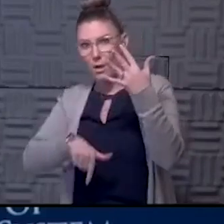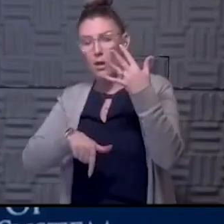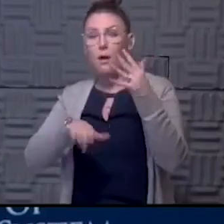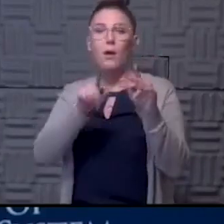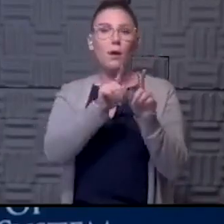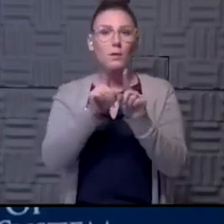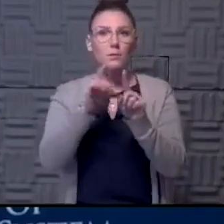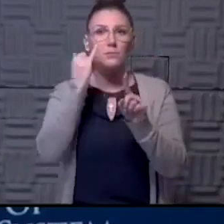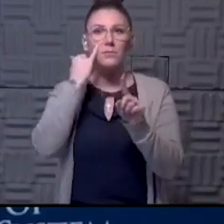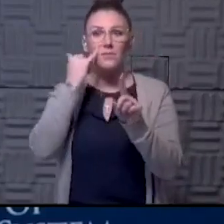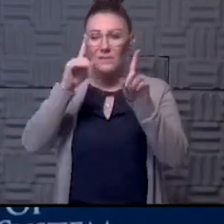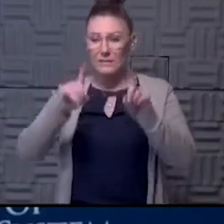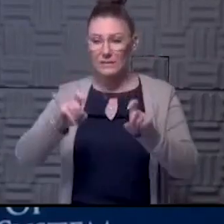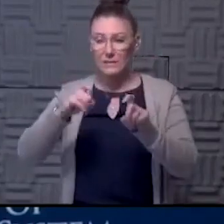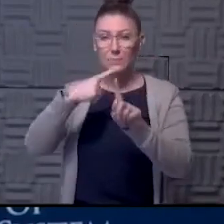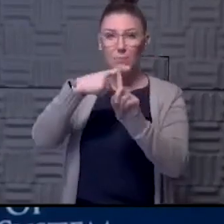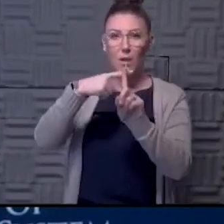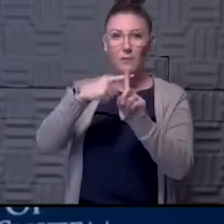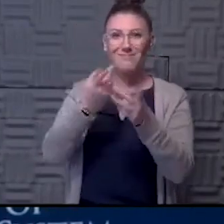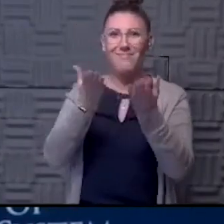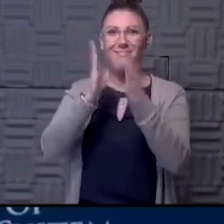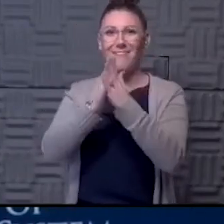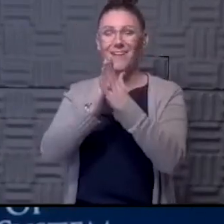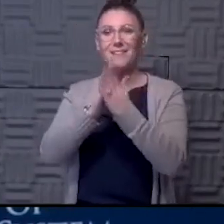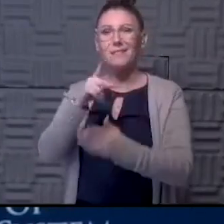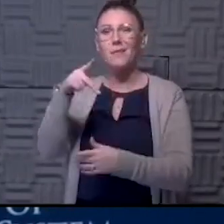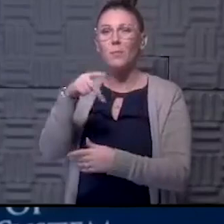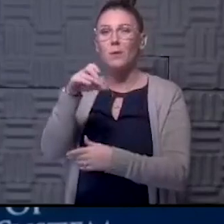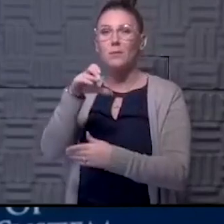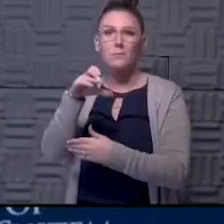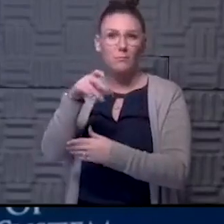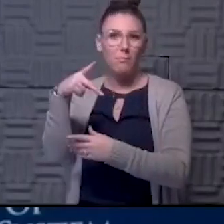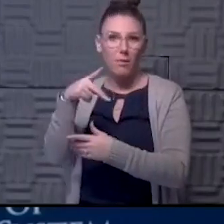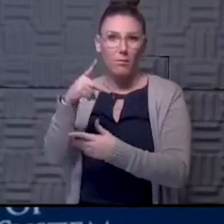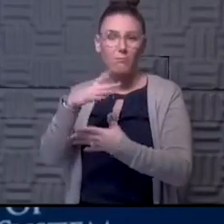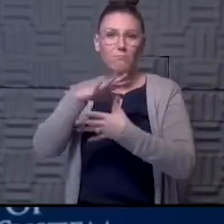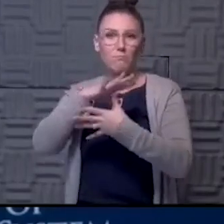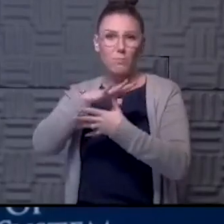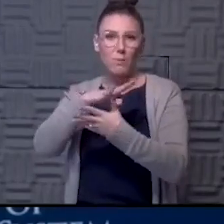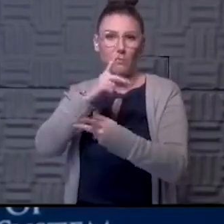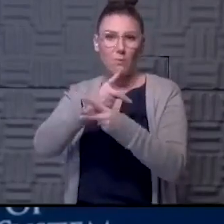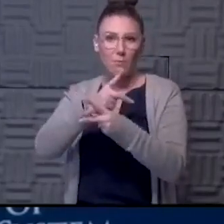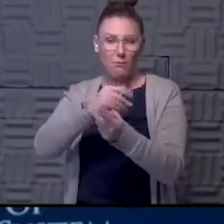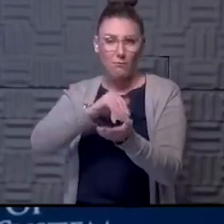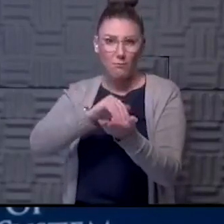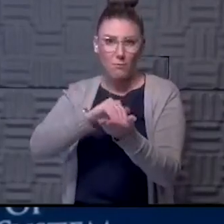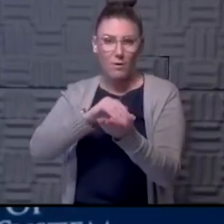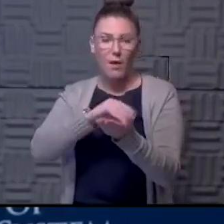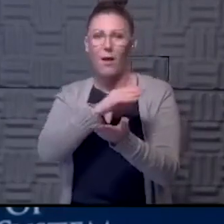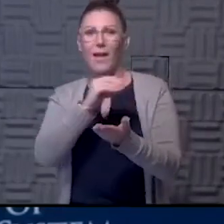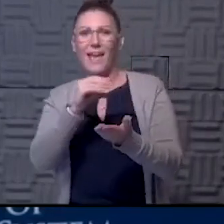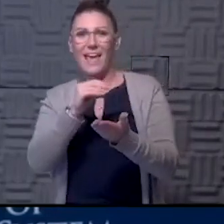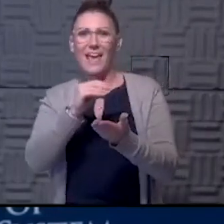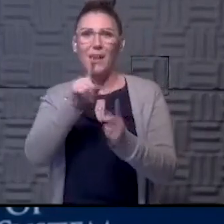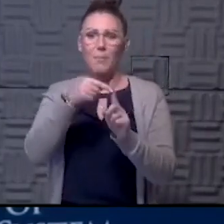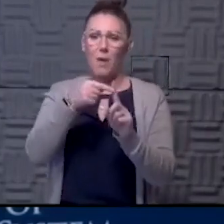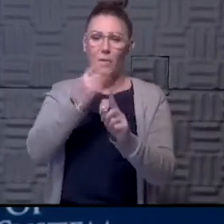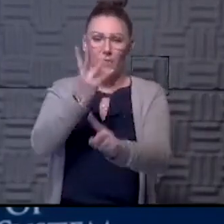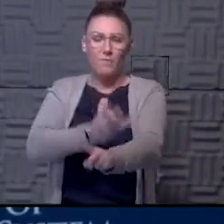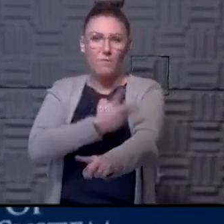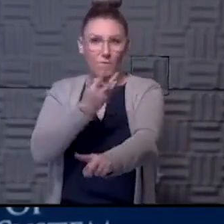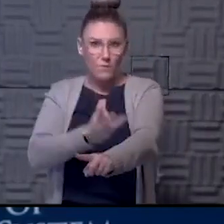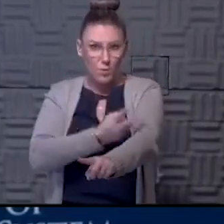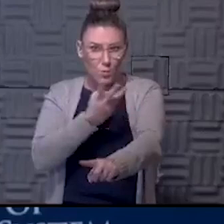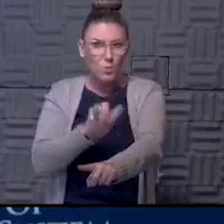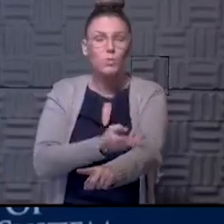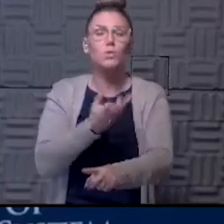positive, to ask their primary care physician about the possible, infusion of the monoclonal antibodies. We do